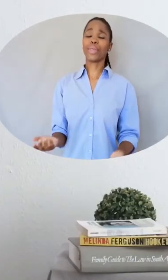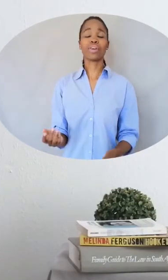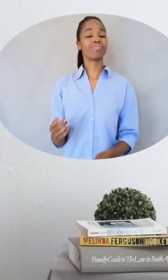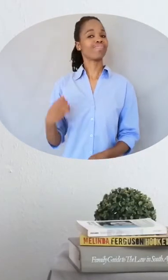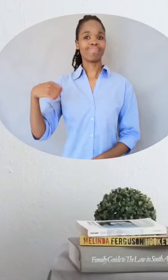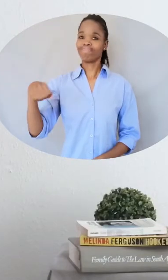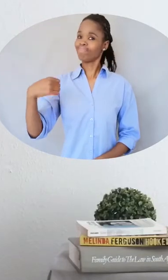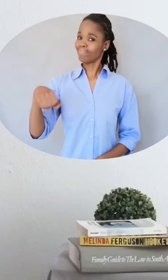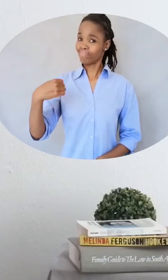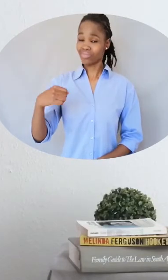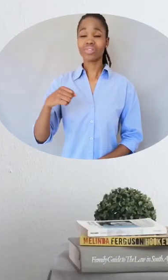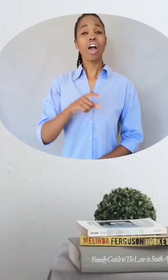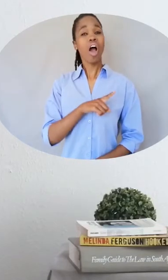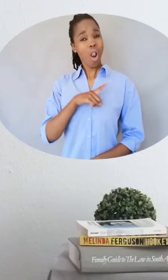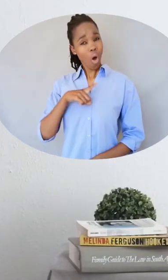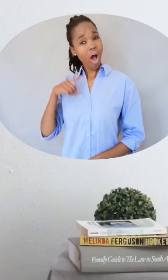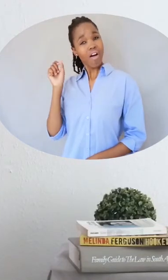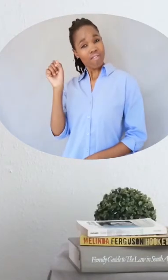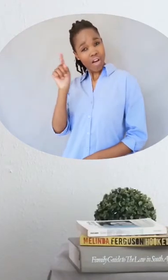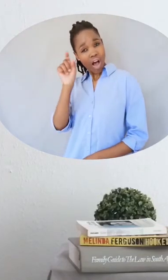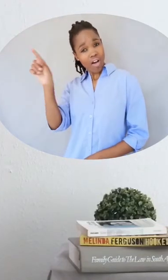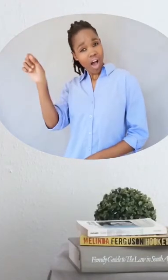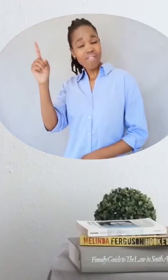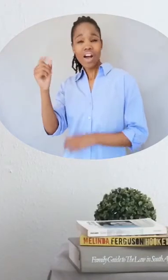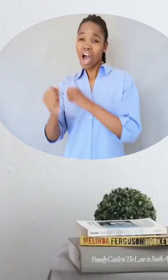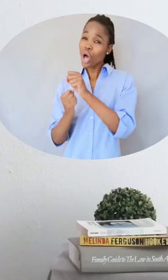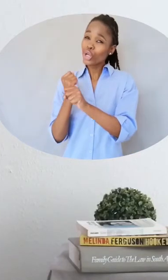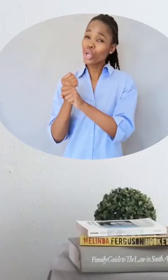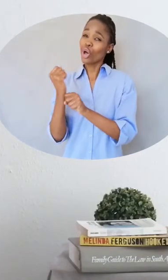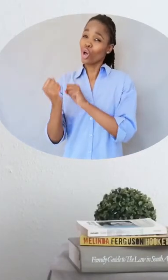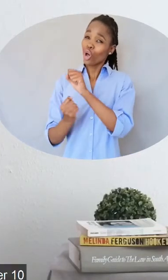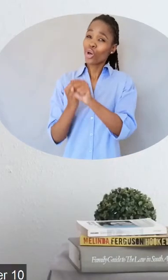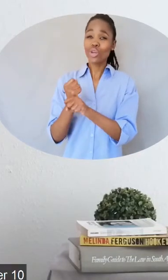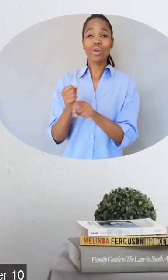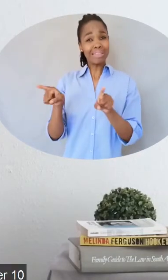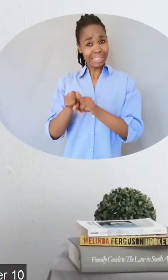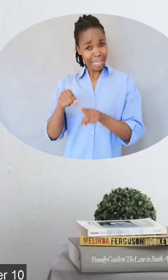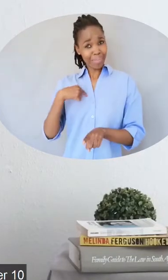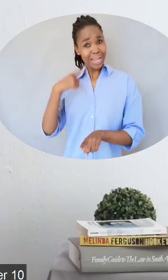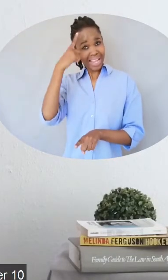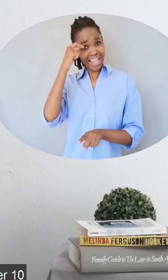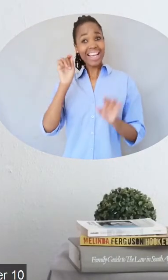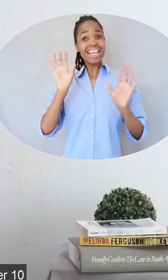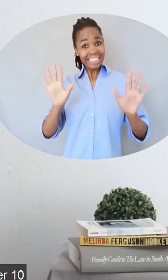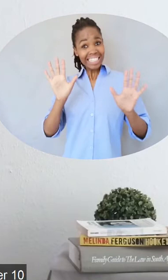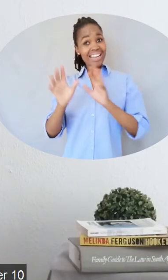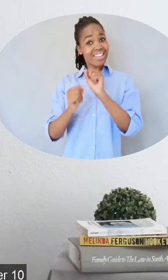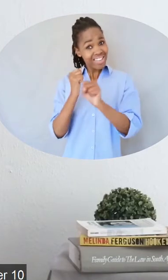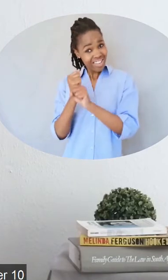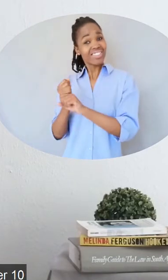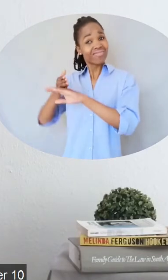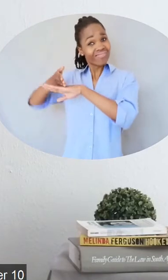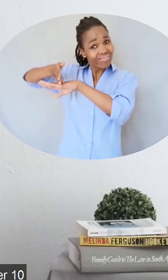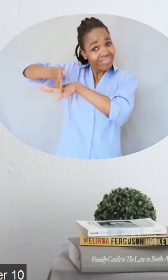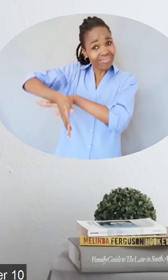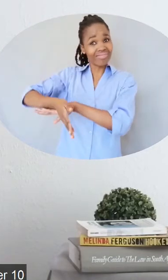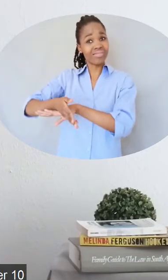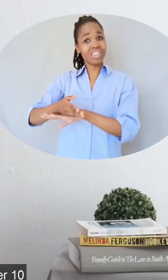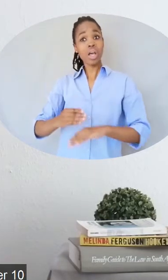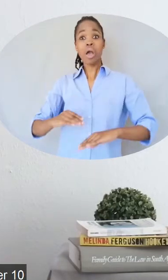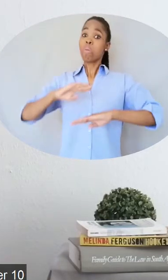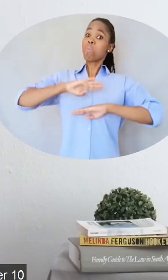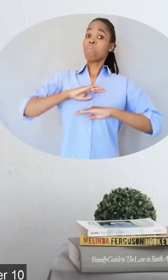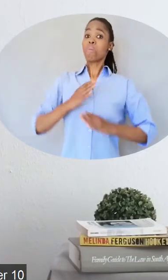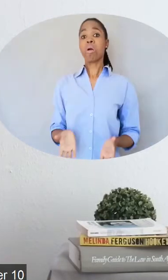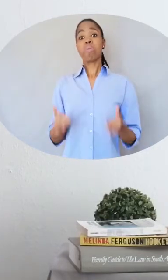It is an investment that takes years and years. I've been in the industry for over 10 years and I'm still